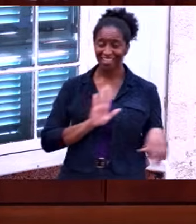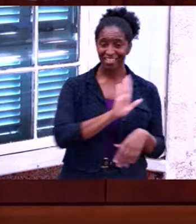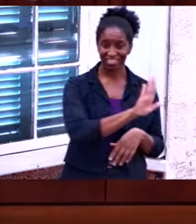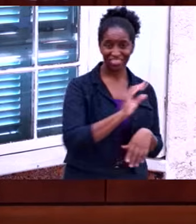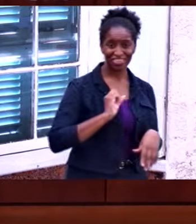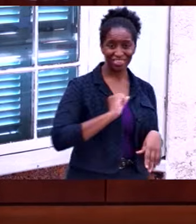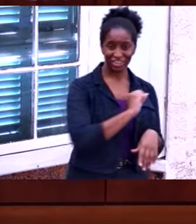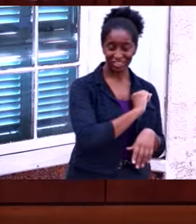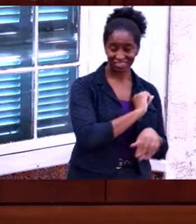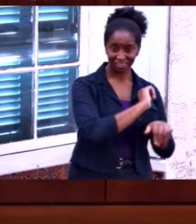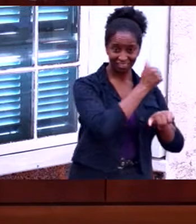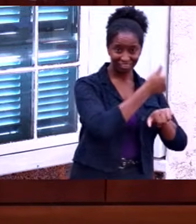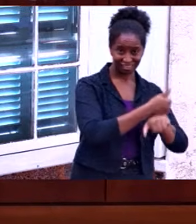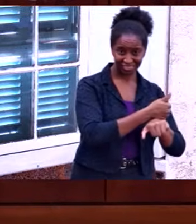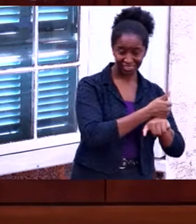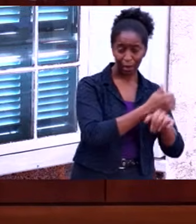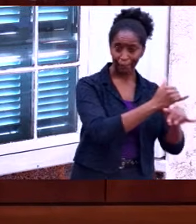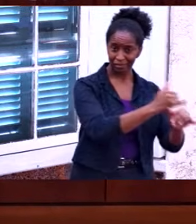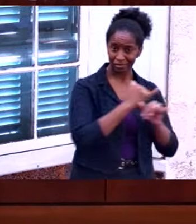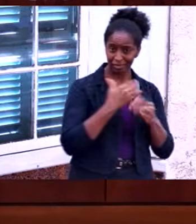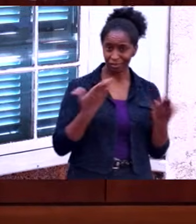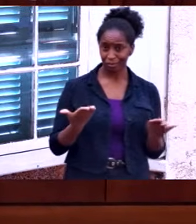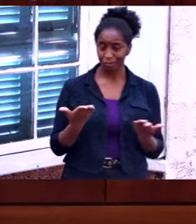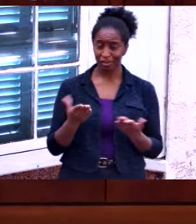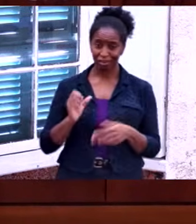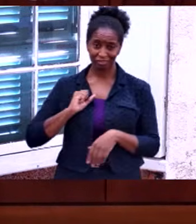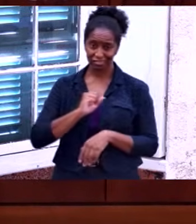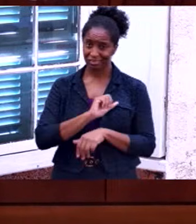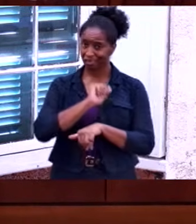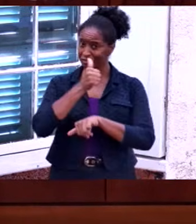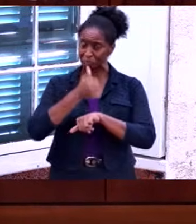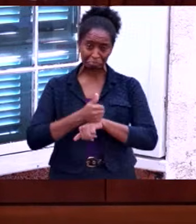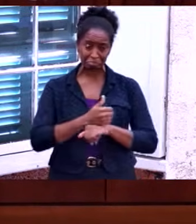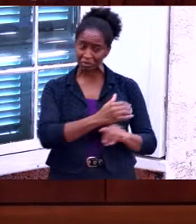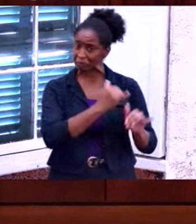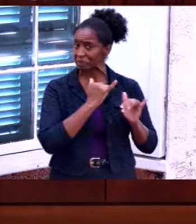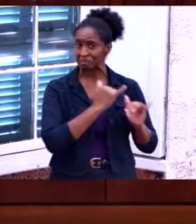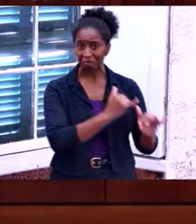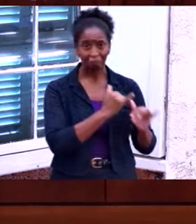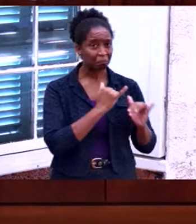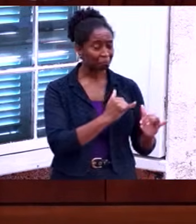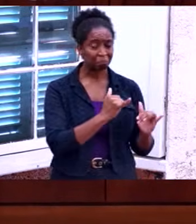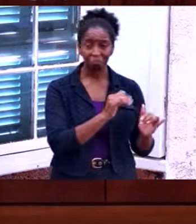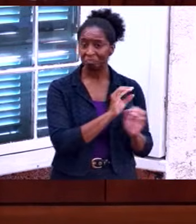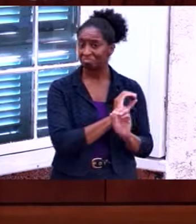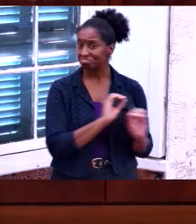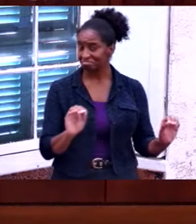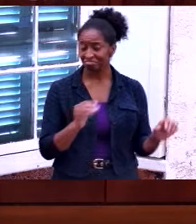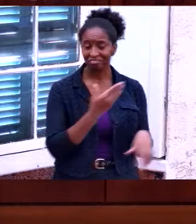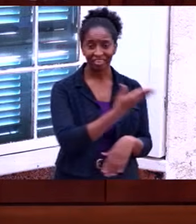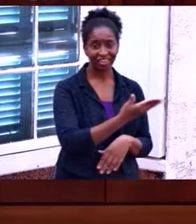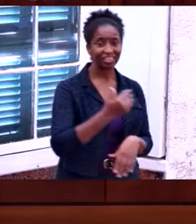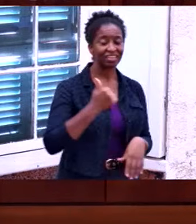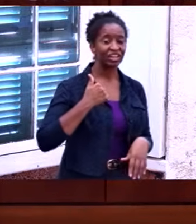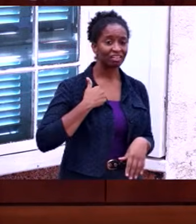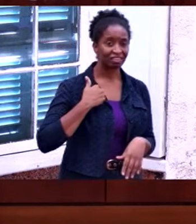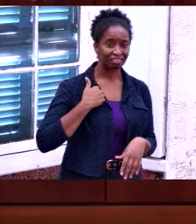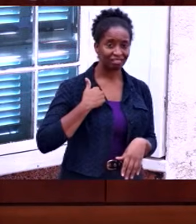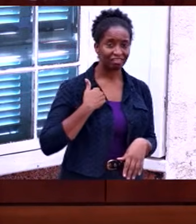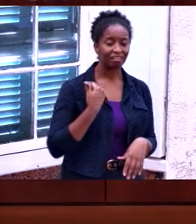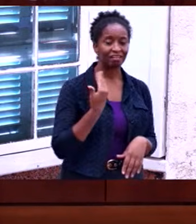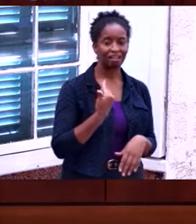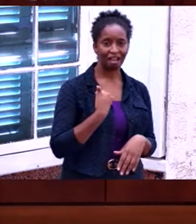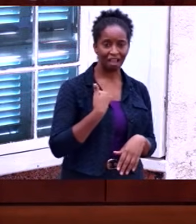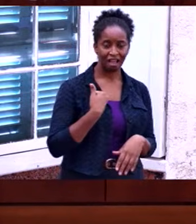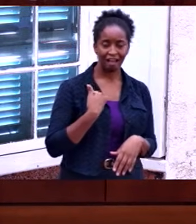the Senate in Barbados is. There's no equivalence between the two. In Canada, There is an independent advisory